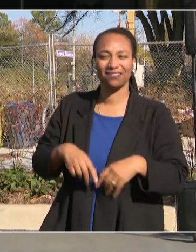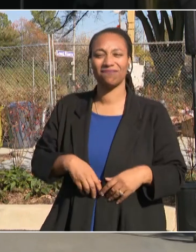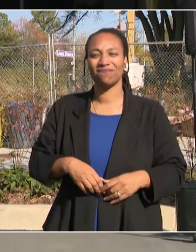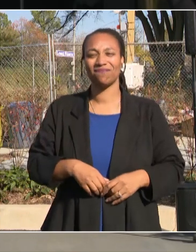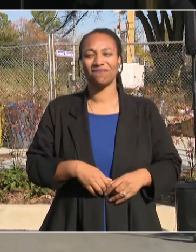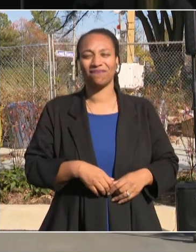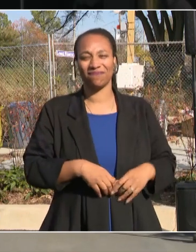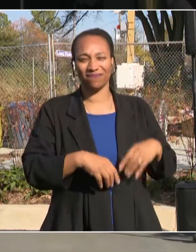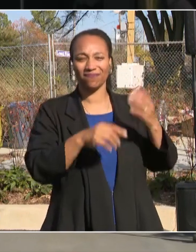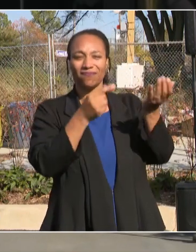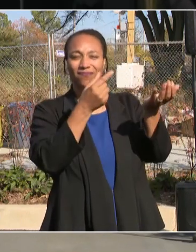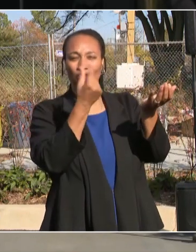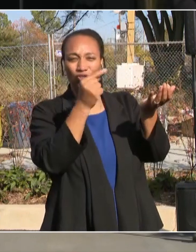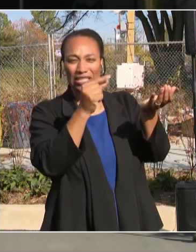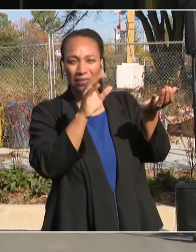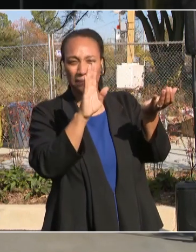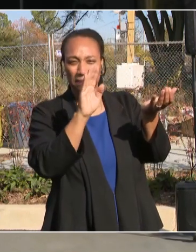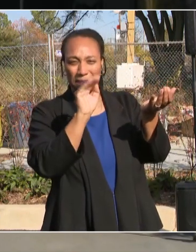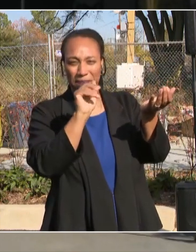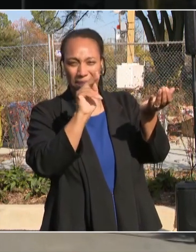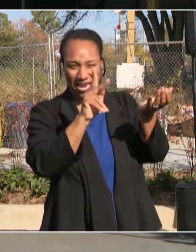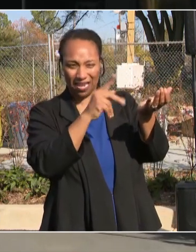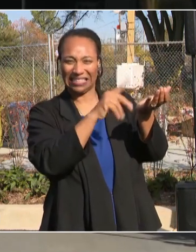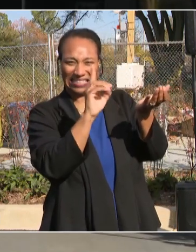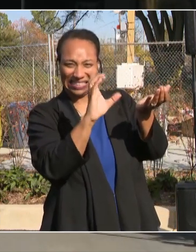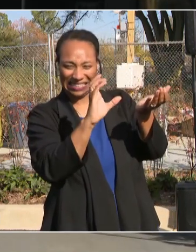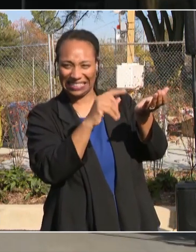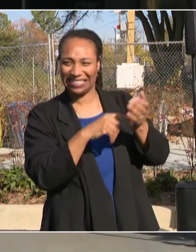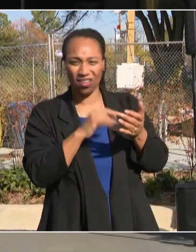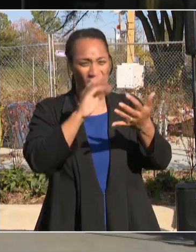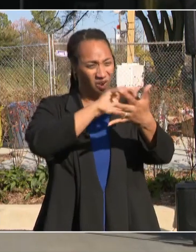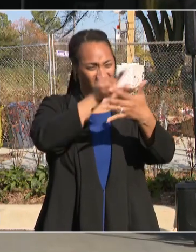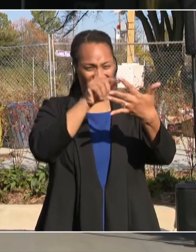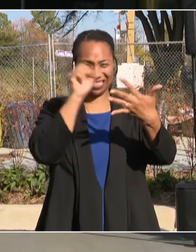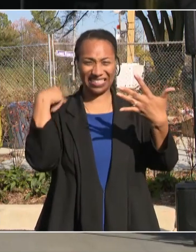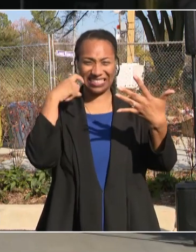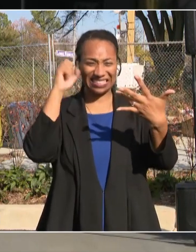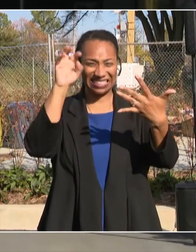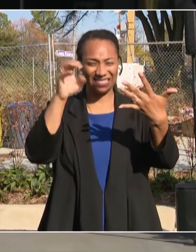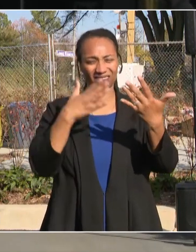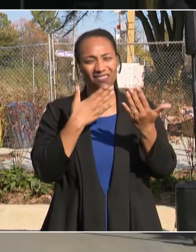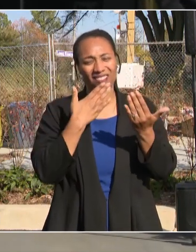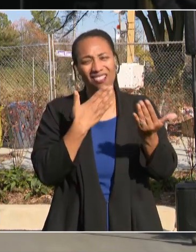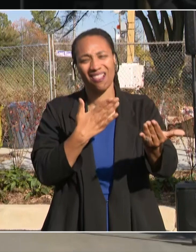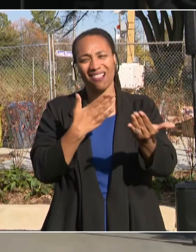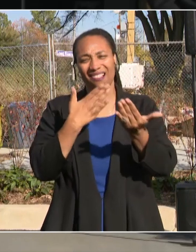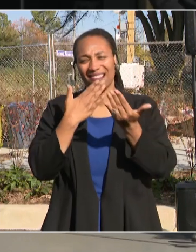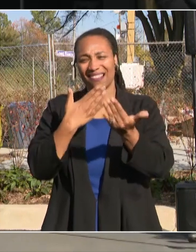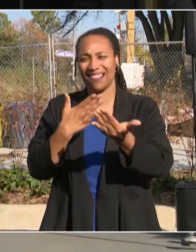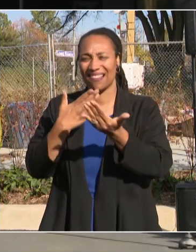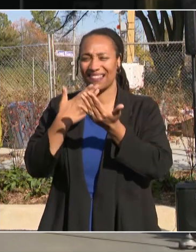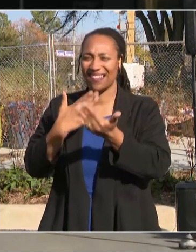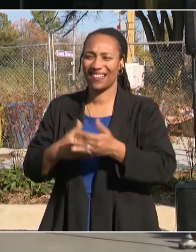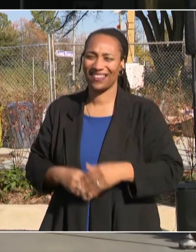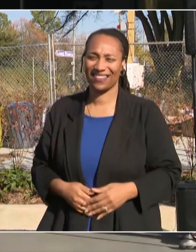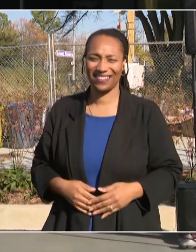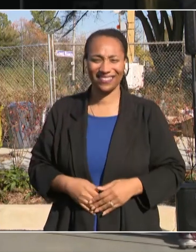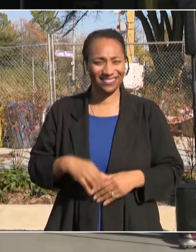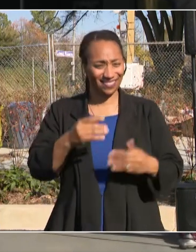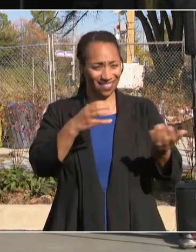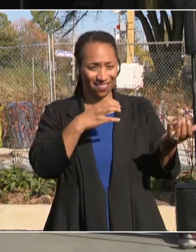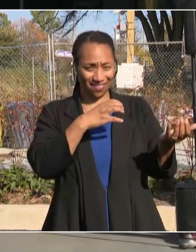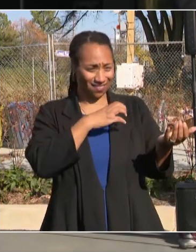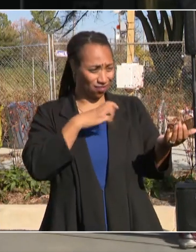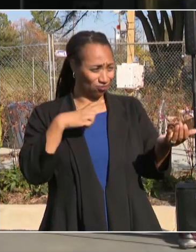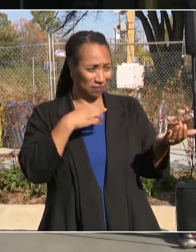speaker, as Councilmember White so rightly announced, I want to give a big shout out to Miles Rawls. All